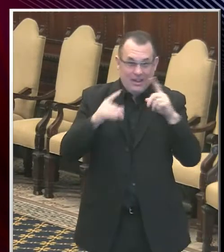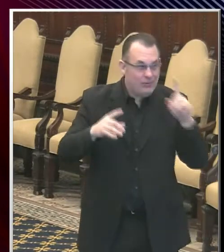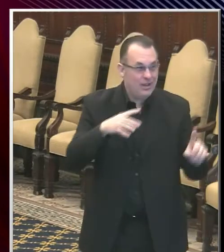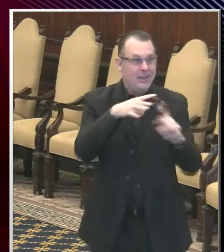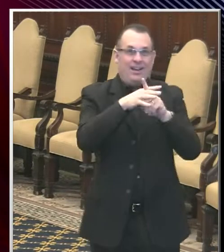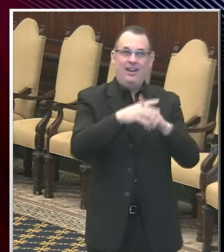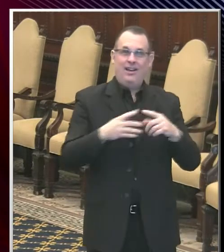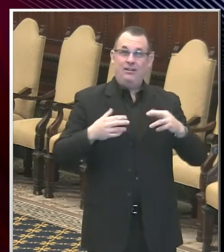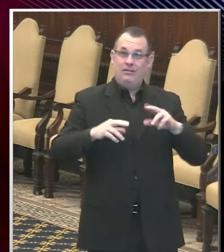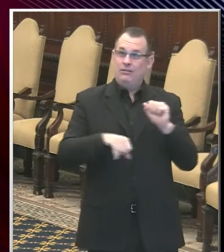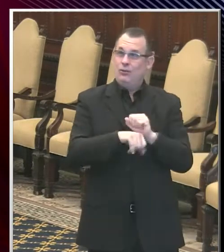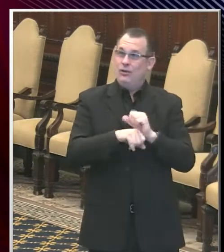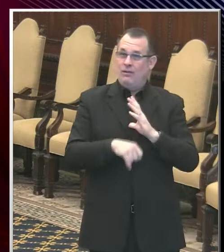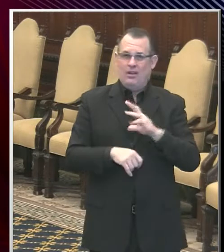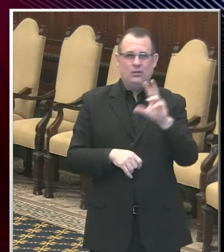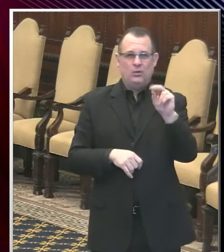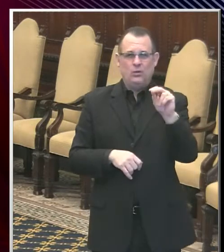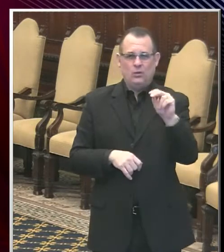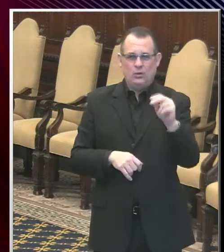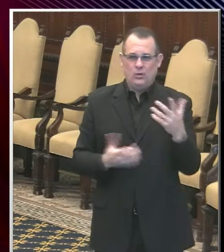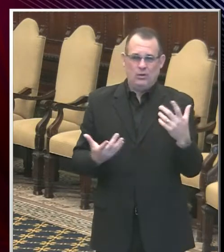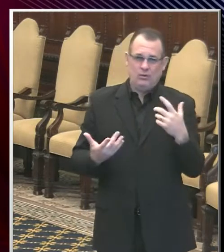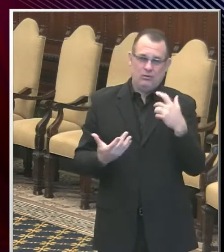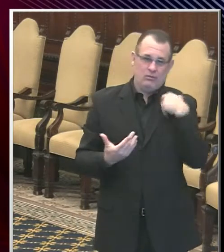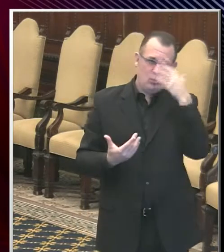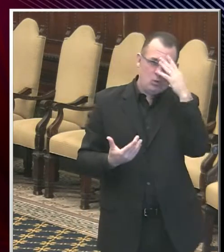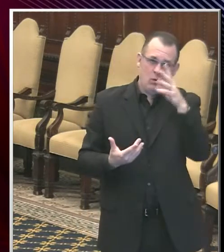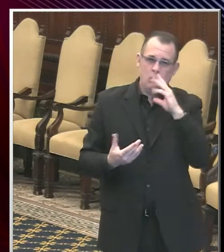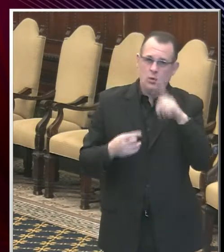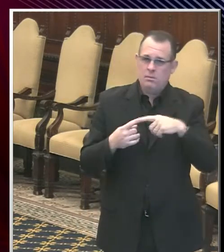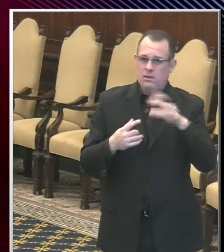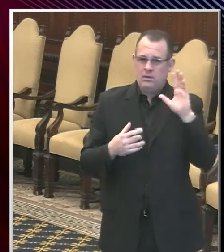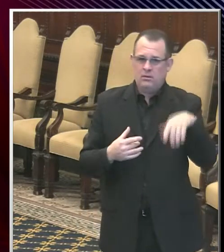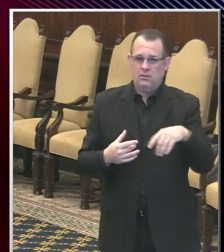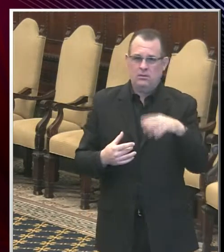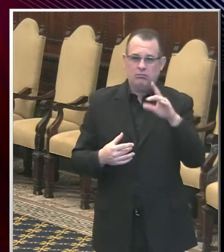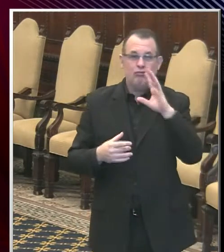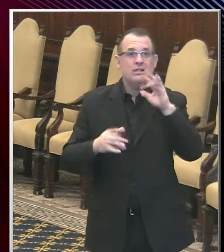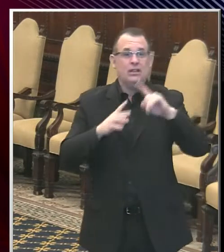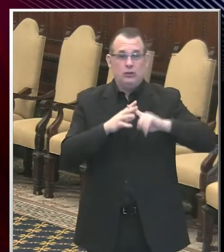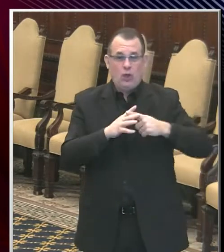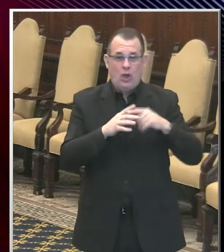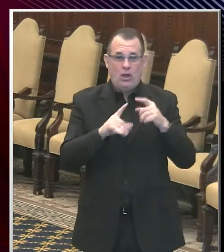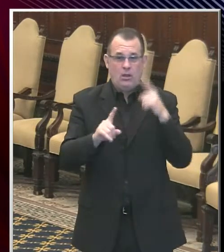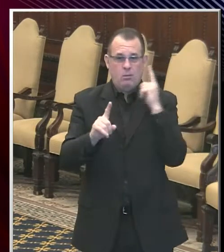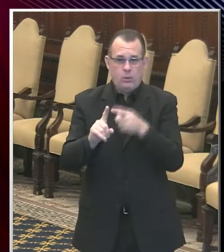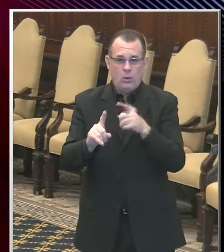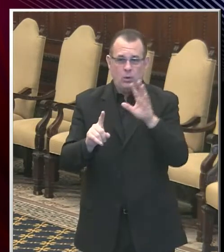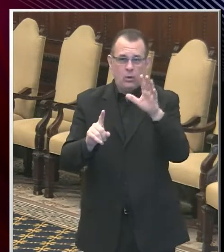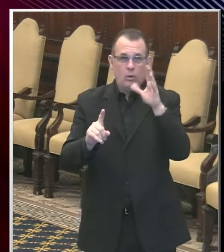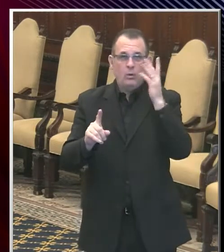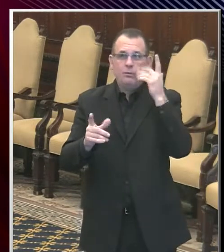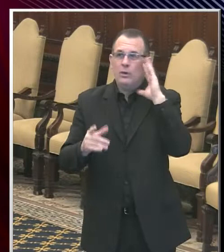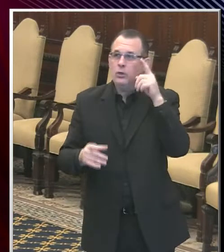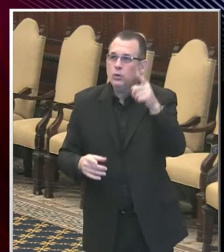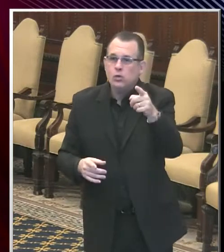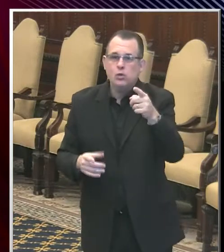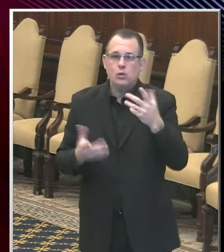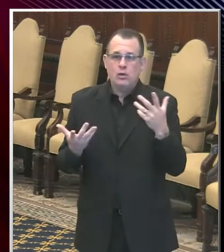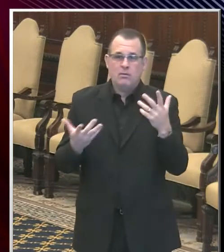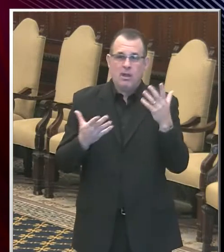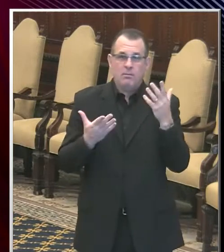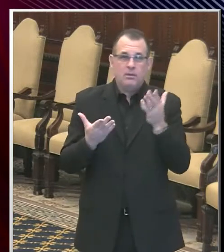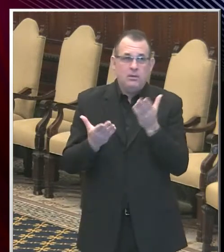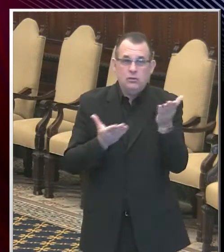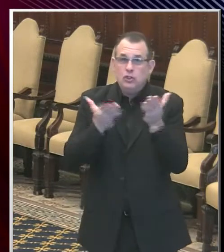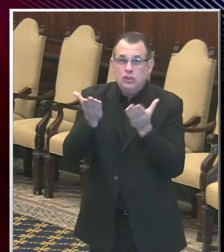you consider this a starting point? And are you going to take into account maybe suggestions from city council